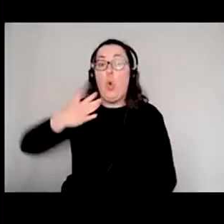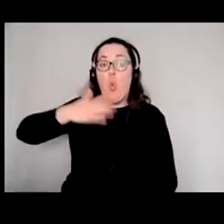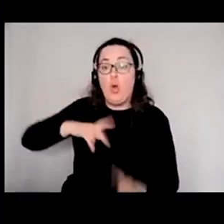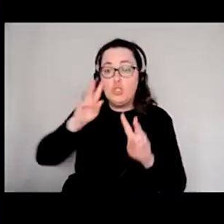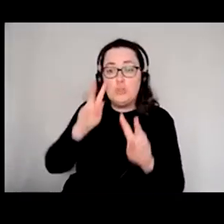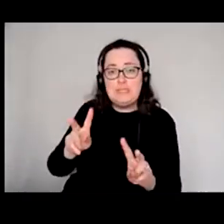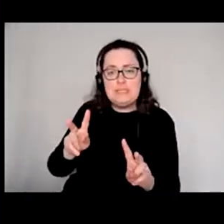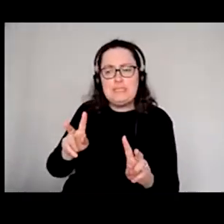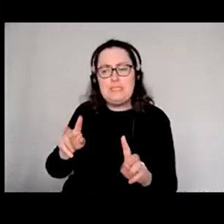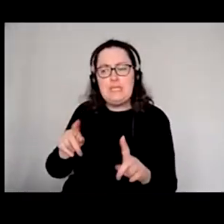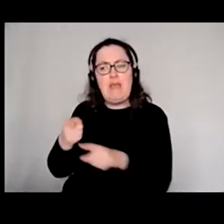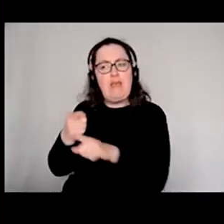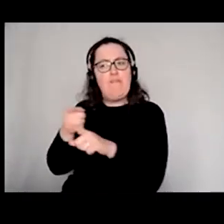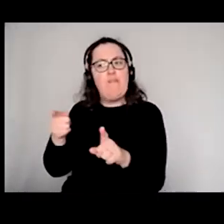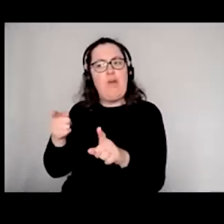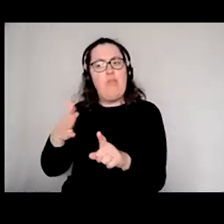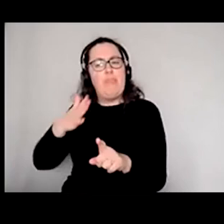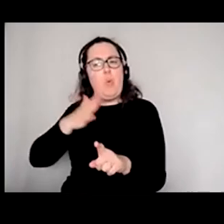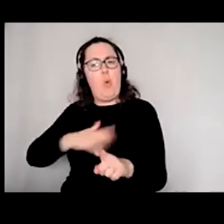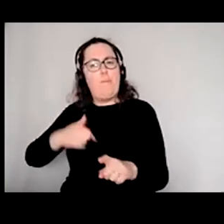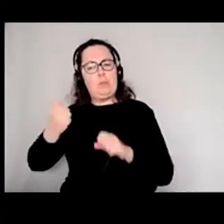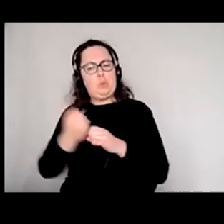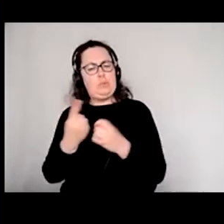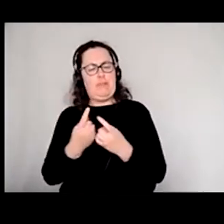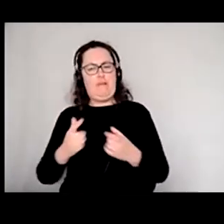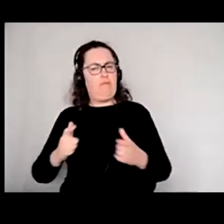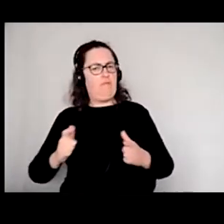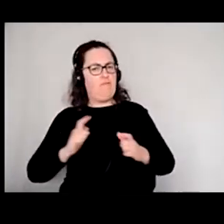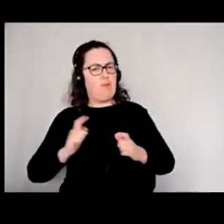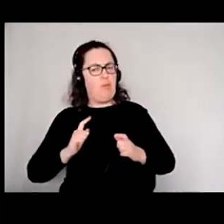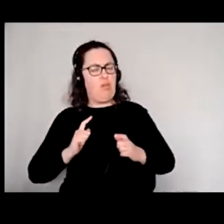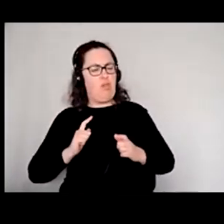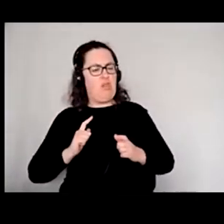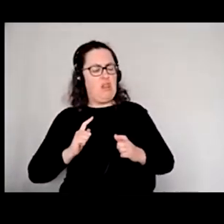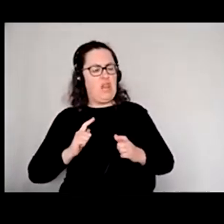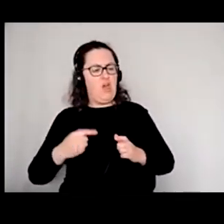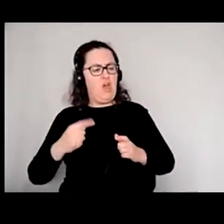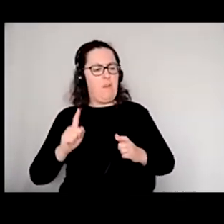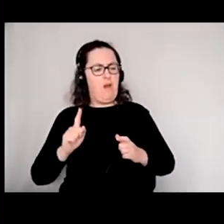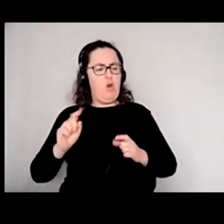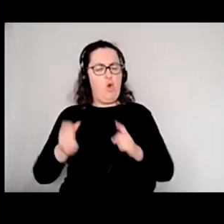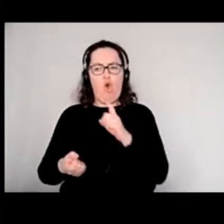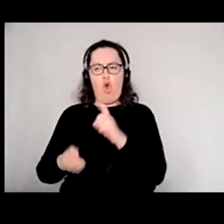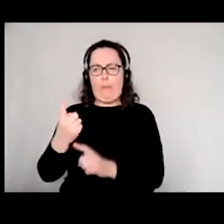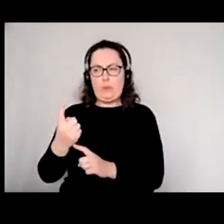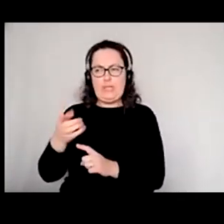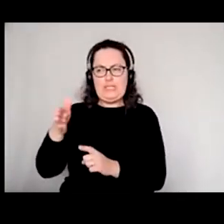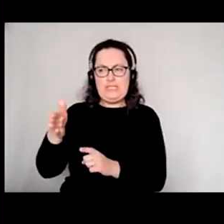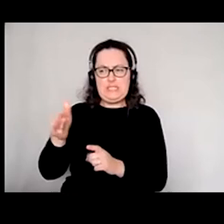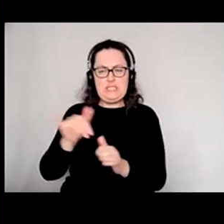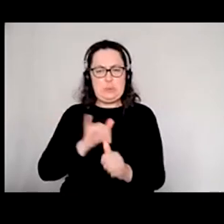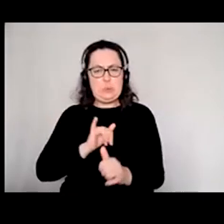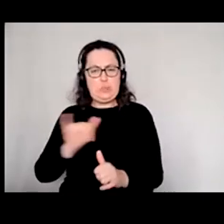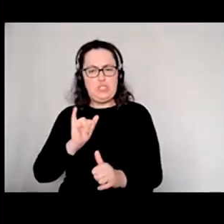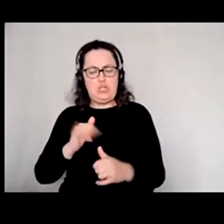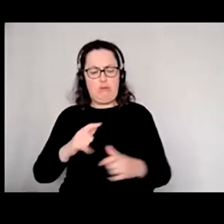people want me to do something I don't feel comfortable with, but they're offering me an opportunity. Yes. And also this idea of exposing yourself